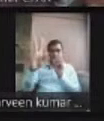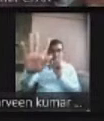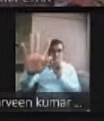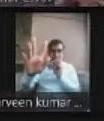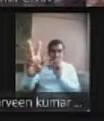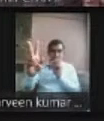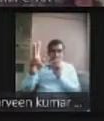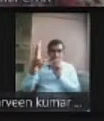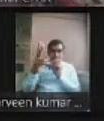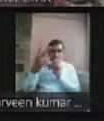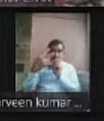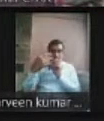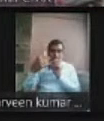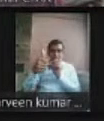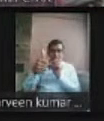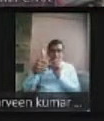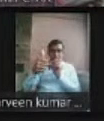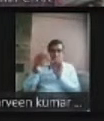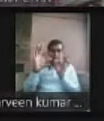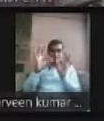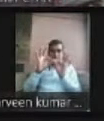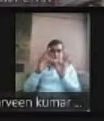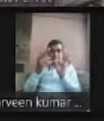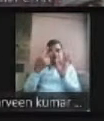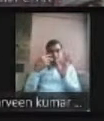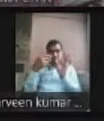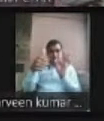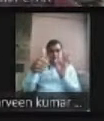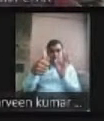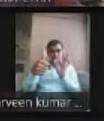so with all the facilities that are available